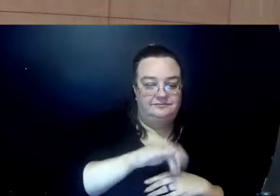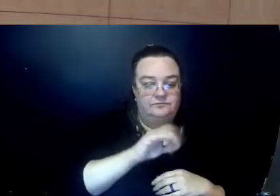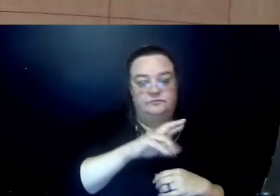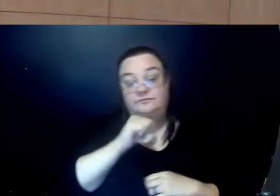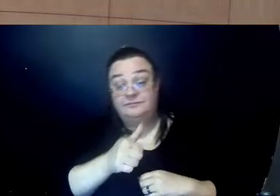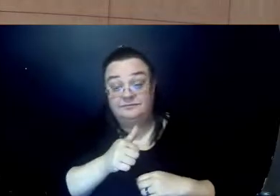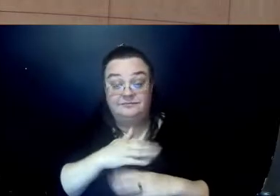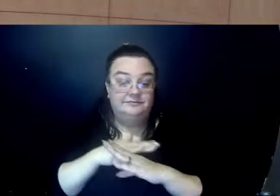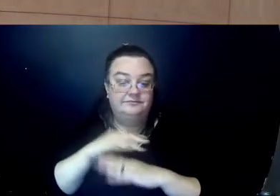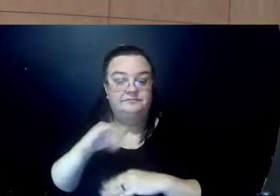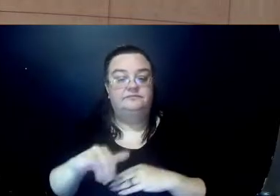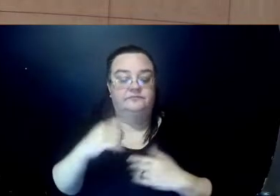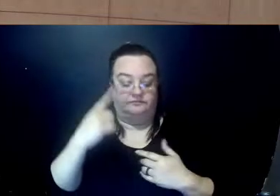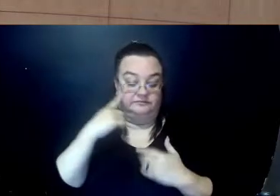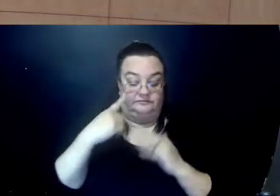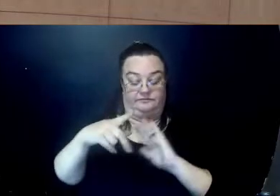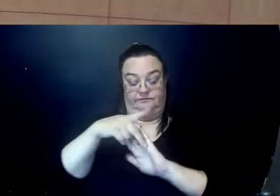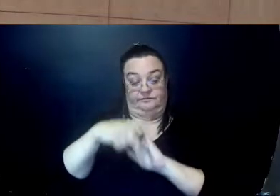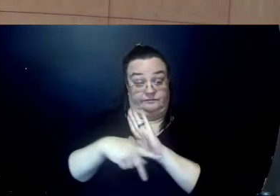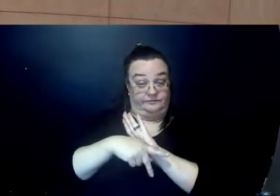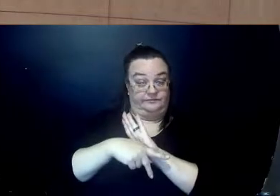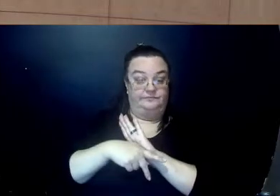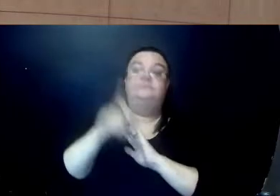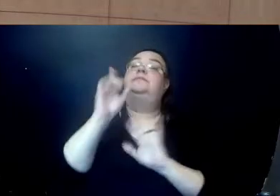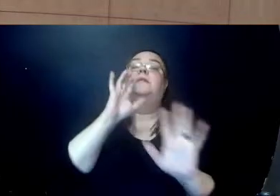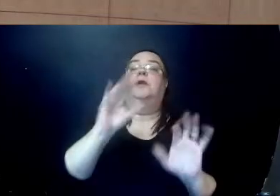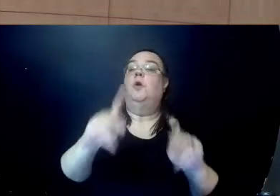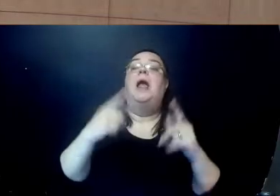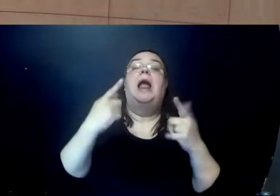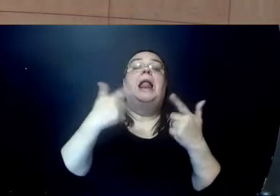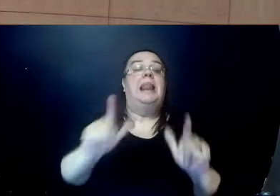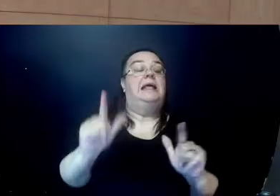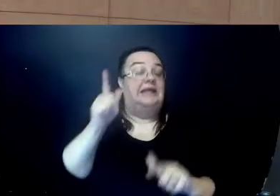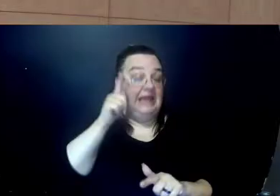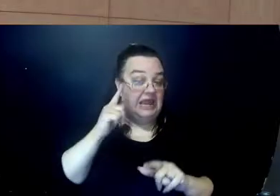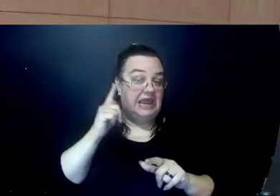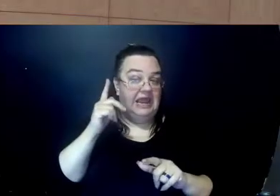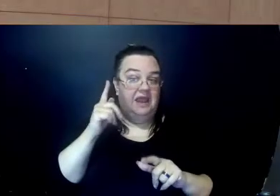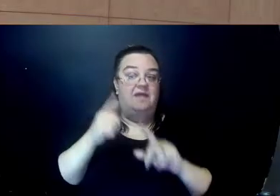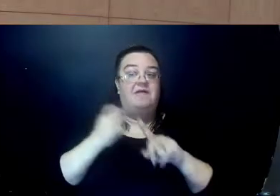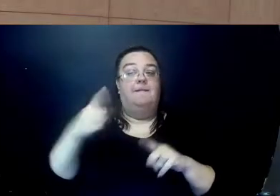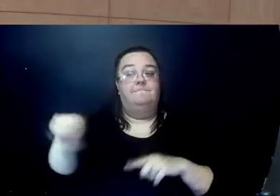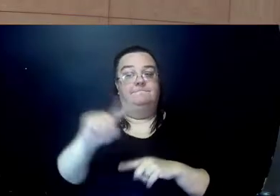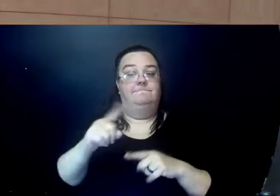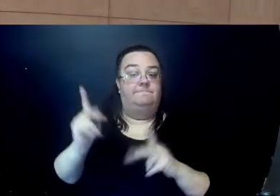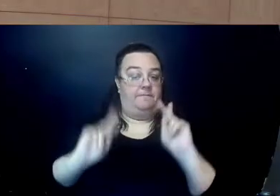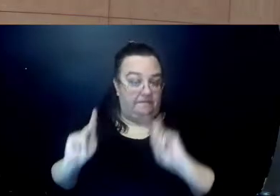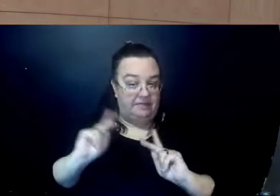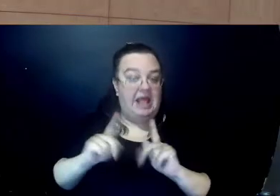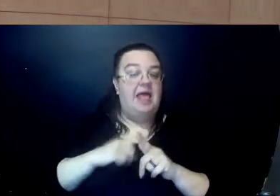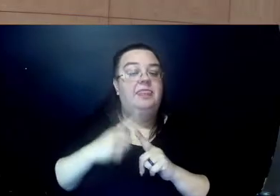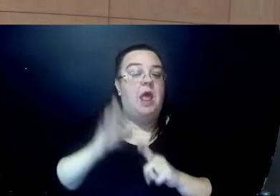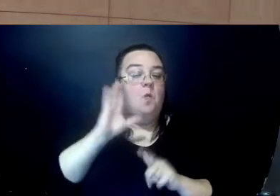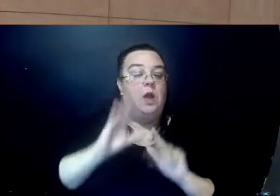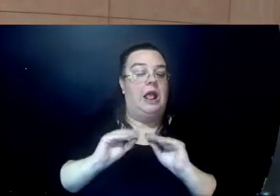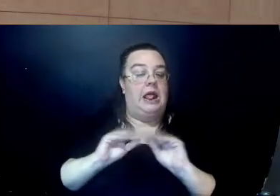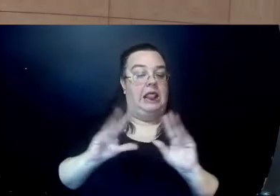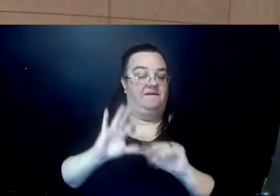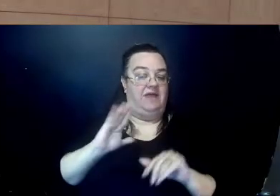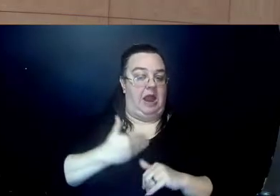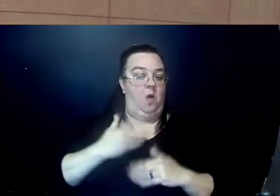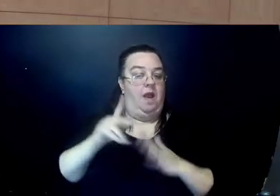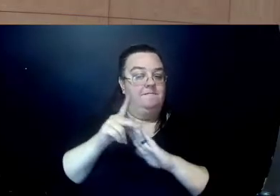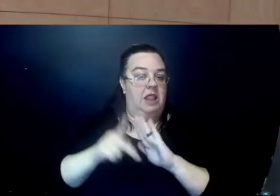I think the policy, at any rate, let's hear from the public, and then we will clarify our policy